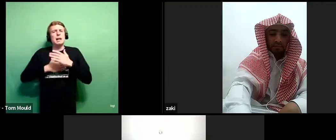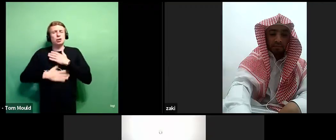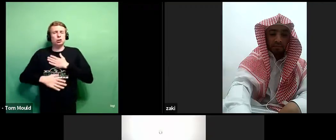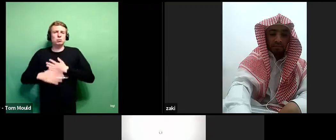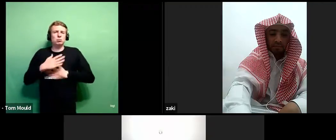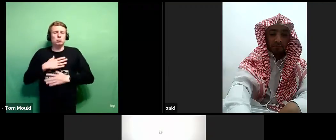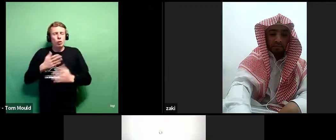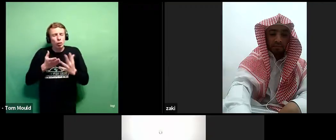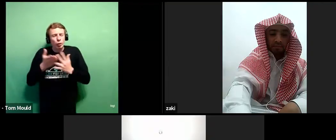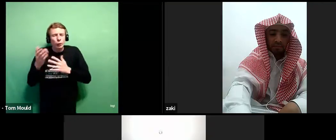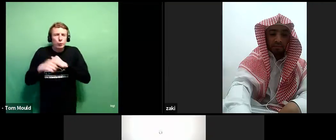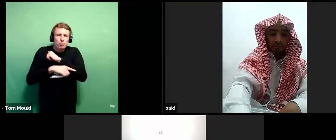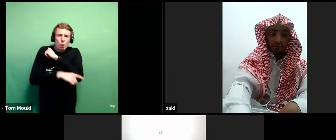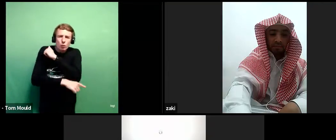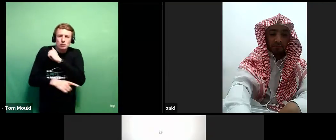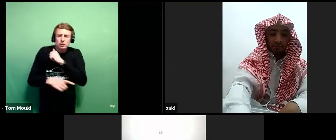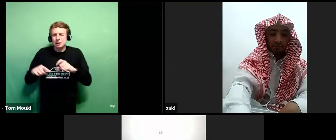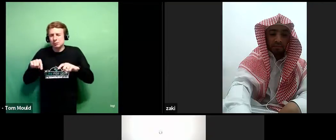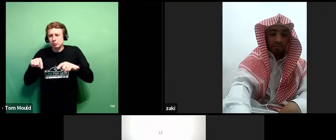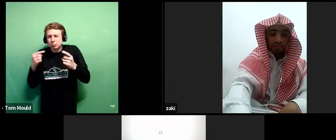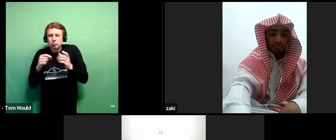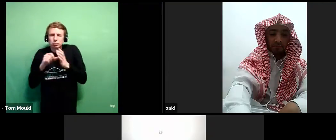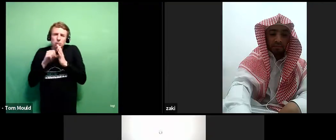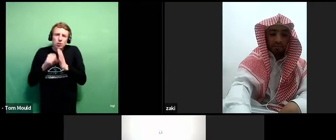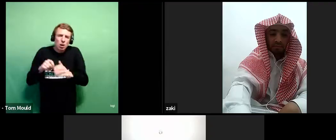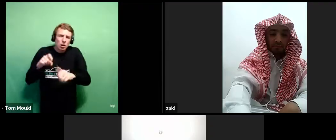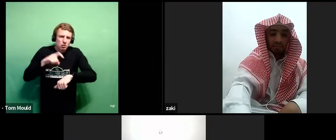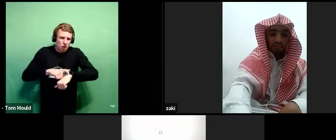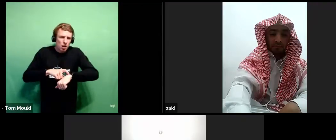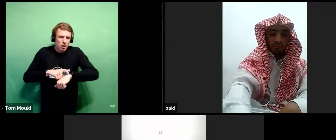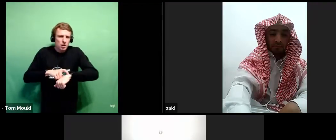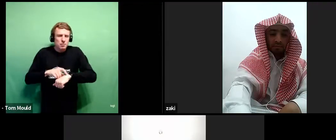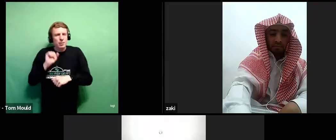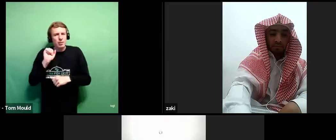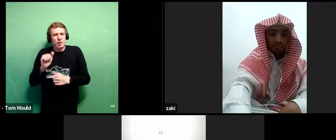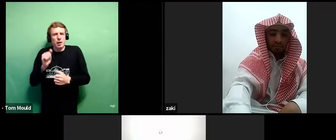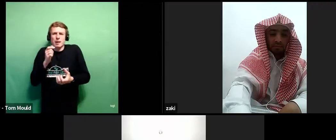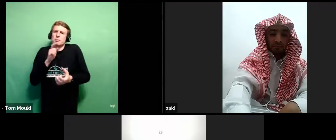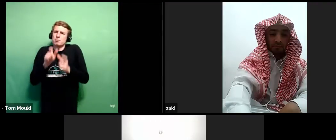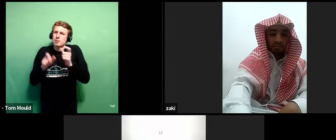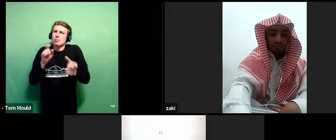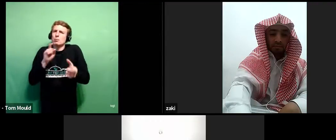battles. Such are the people of truth, and they are the pious.